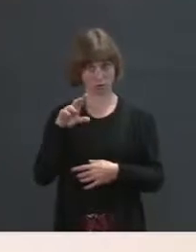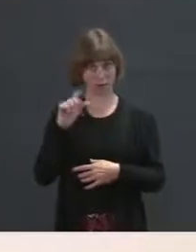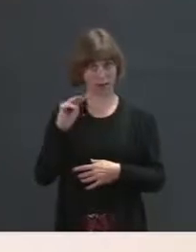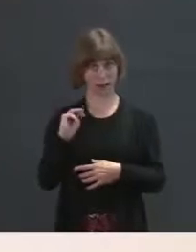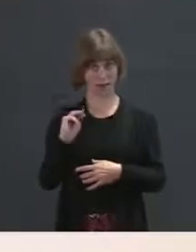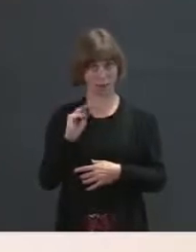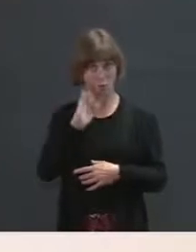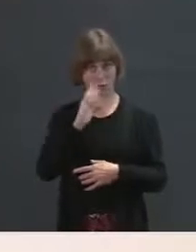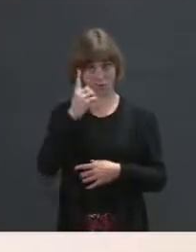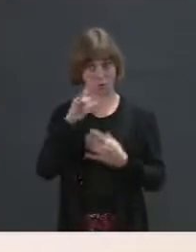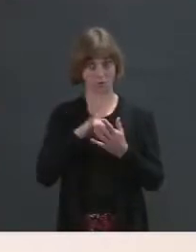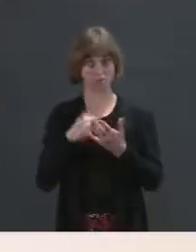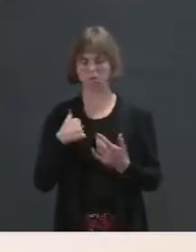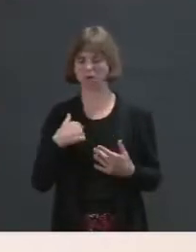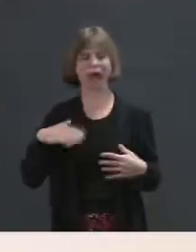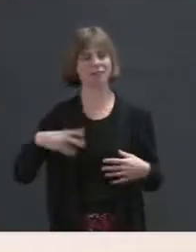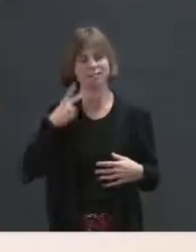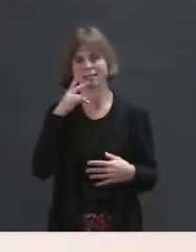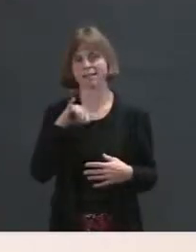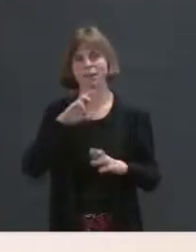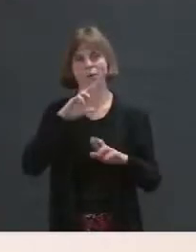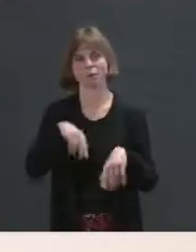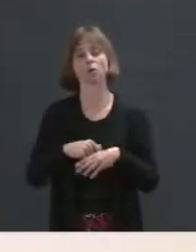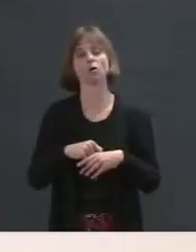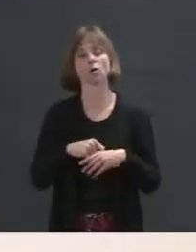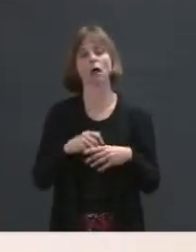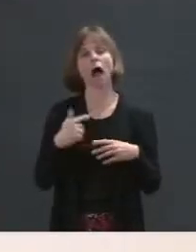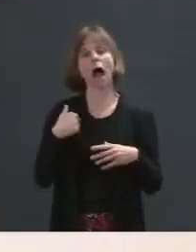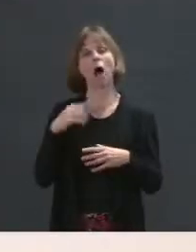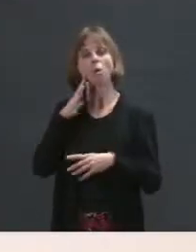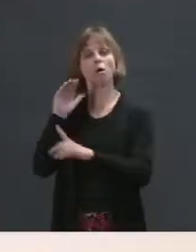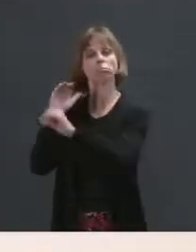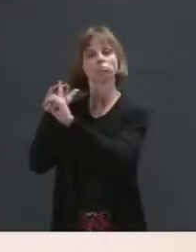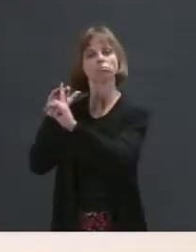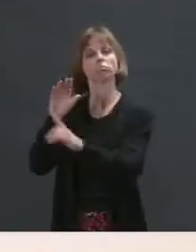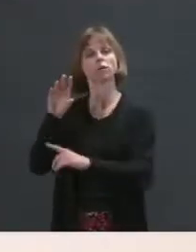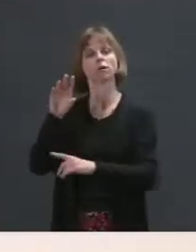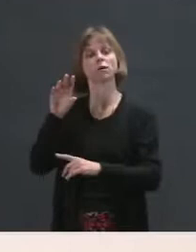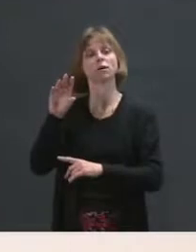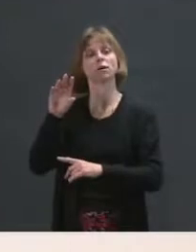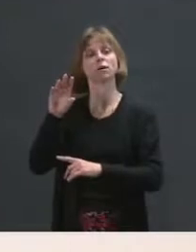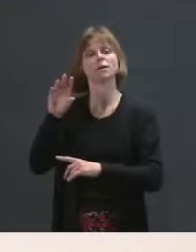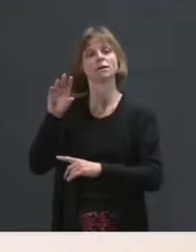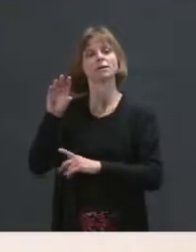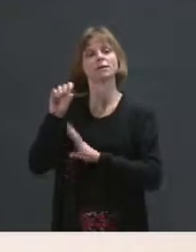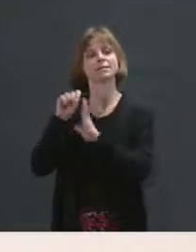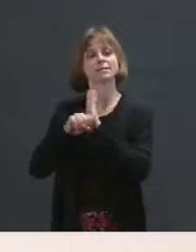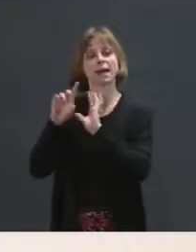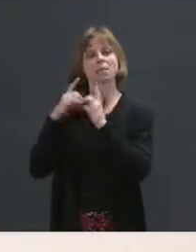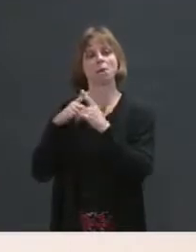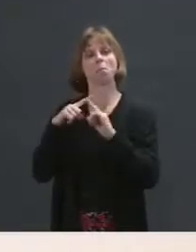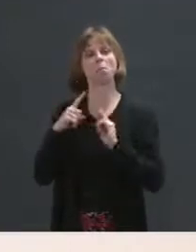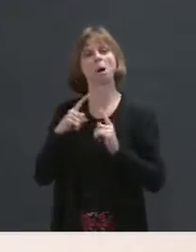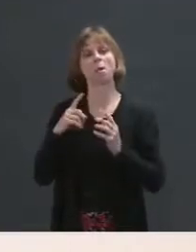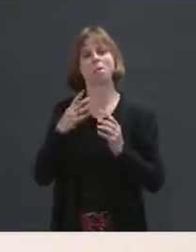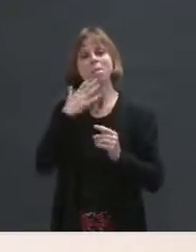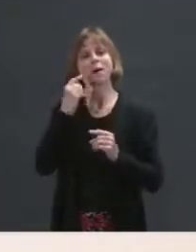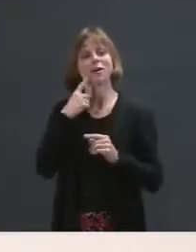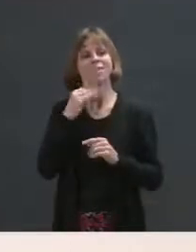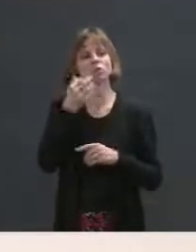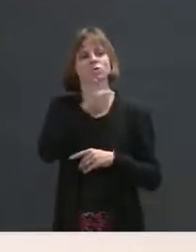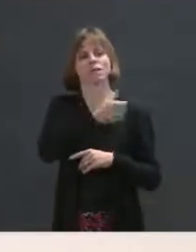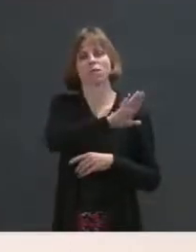those reports. I'm happy to follow up with our team at the State Department, but it would probably be more direct if you follow up with them directly. Okay, and one more on